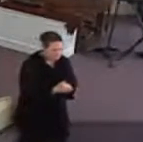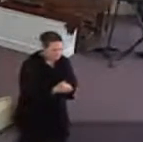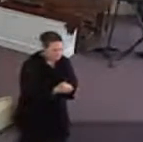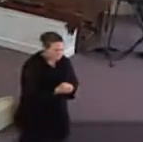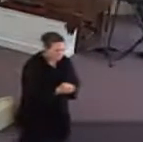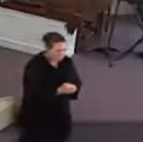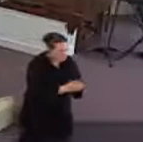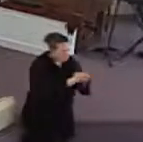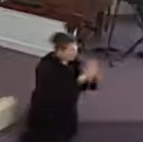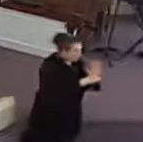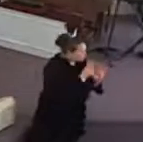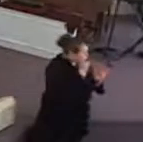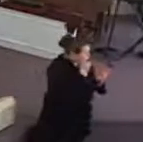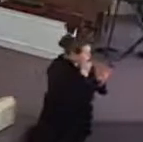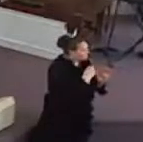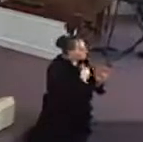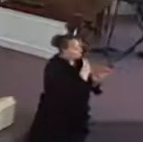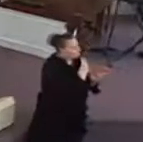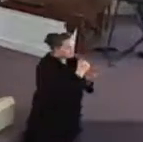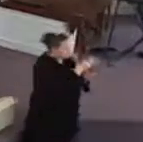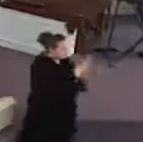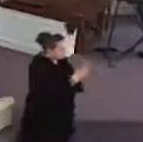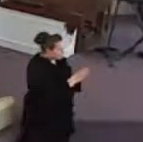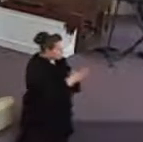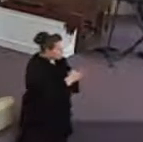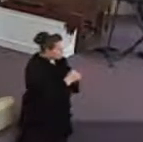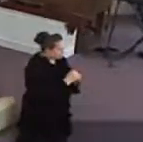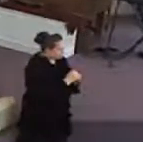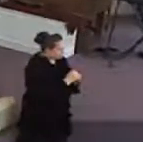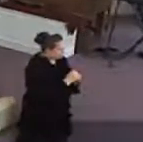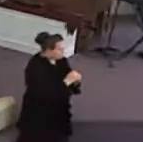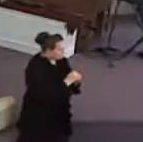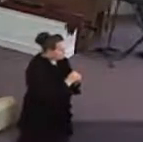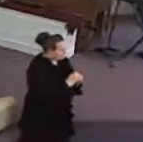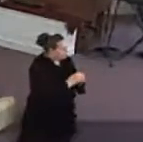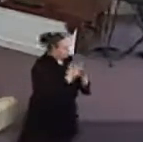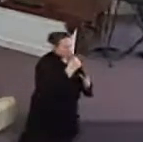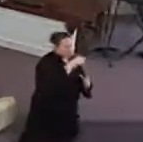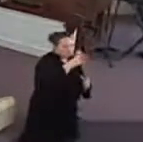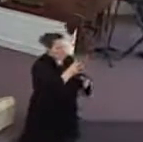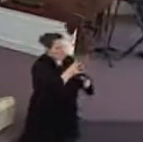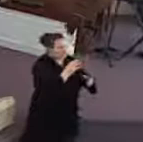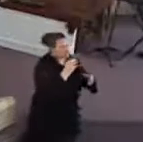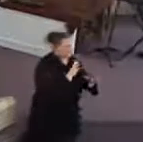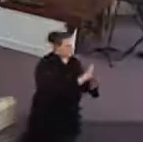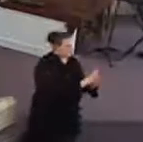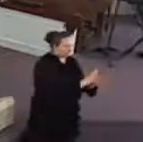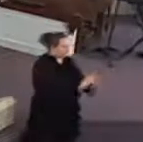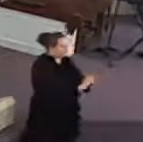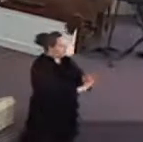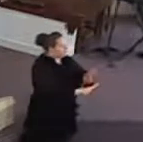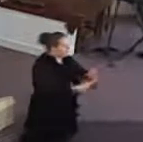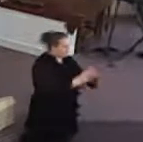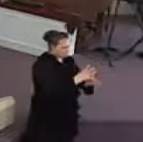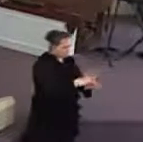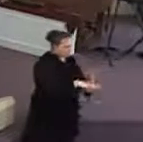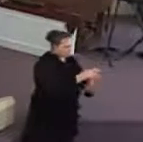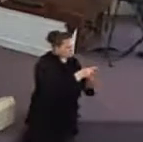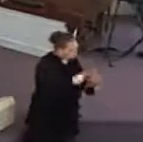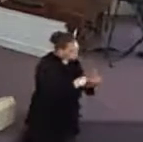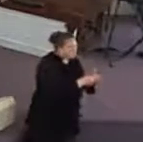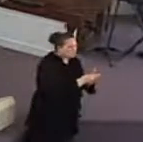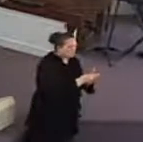Moses heard God's voice saying, the Lord God, merciful and gracious, long-suffering and abundant in goodness and truth.